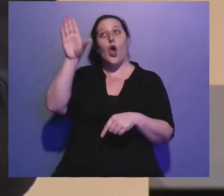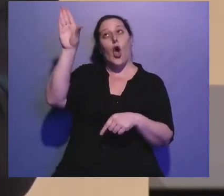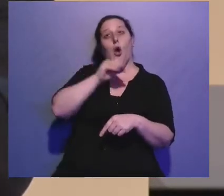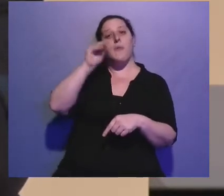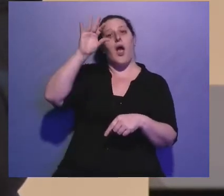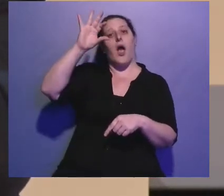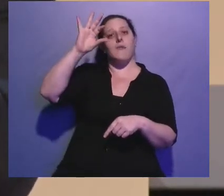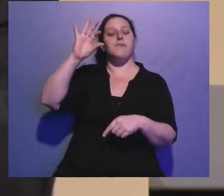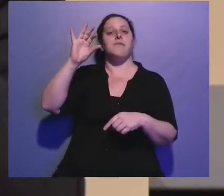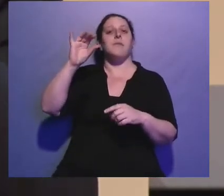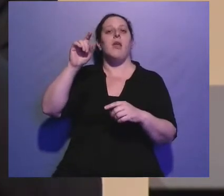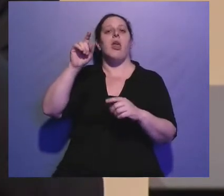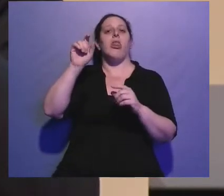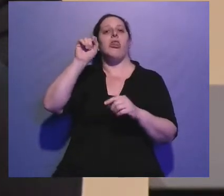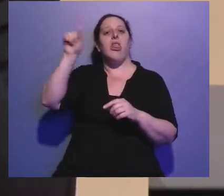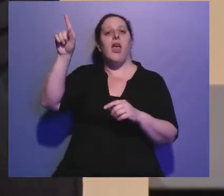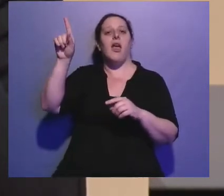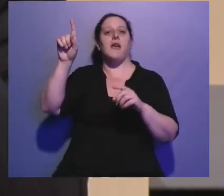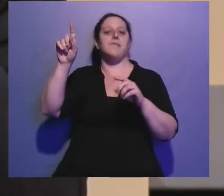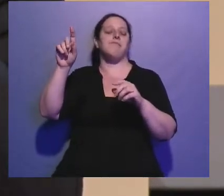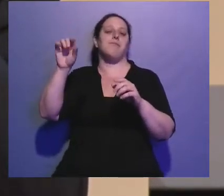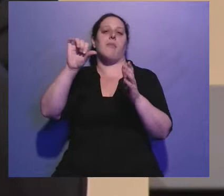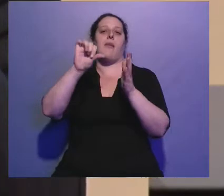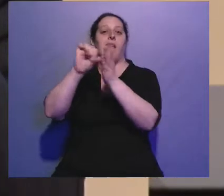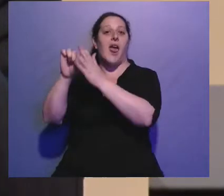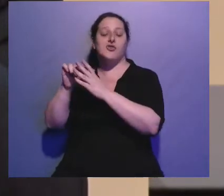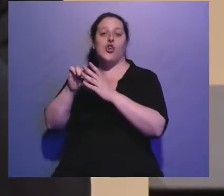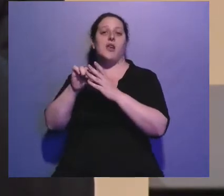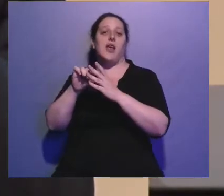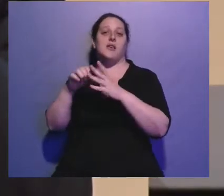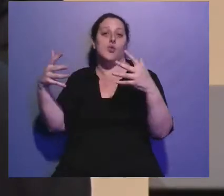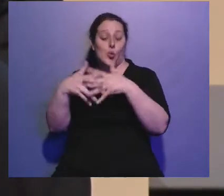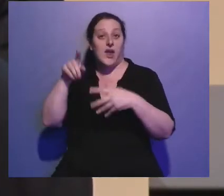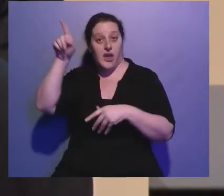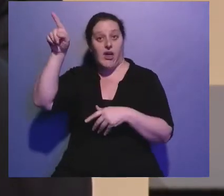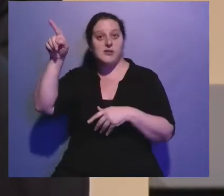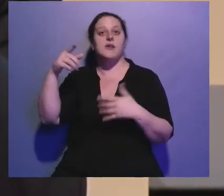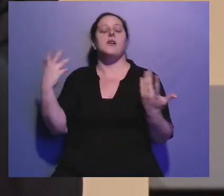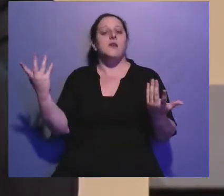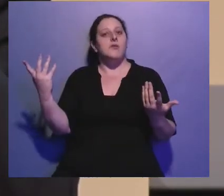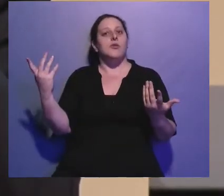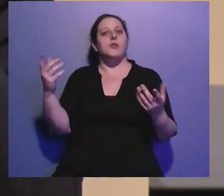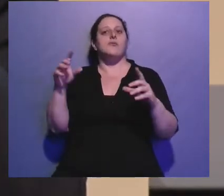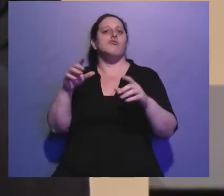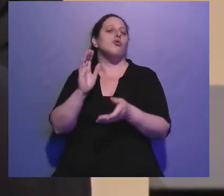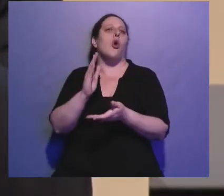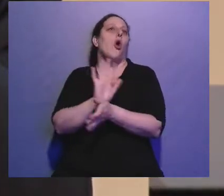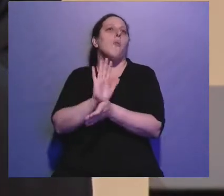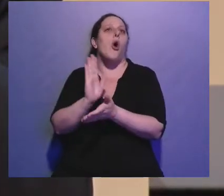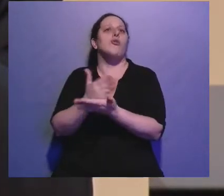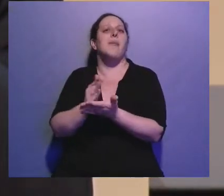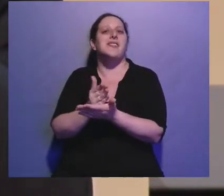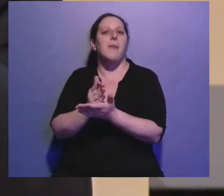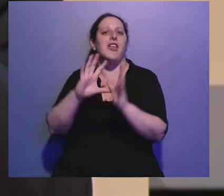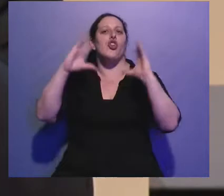of the open government partnership that was launched that same year in the United Nations. That is why